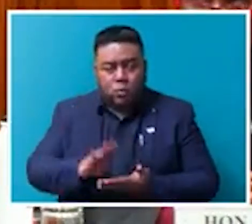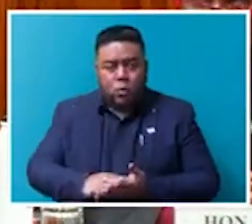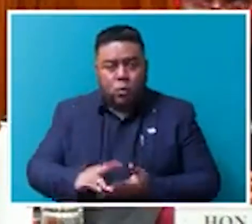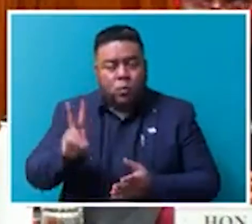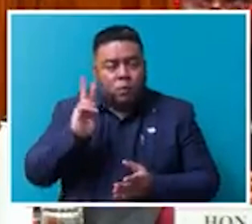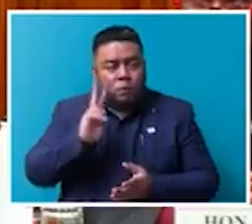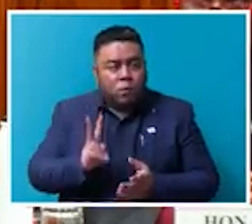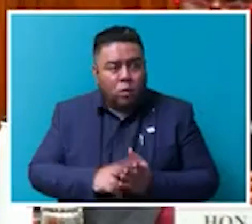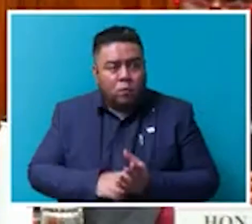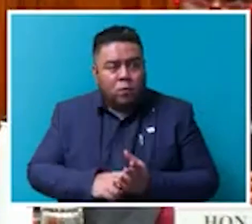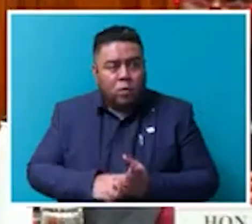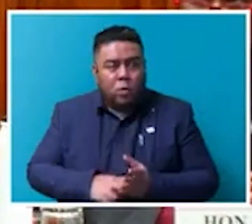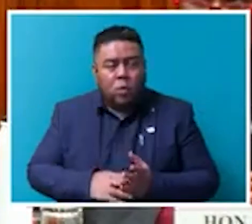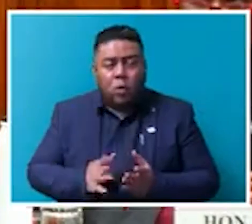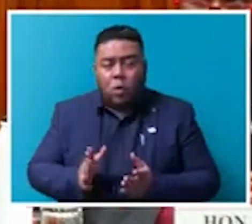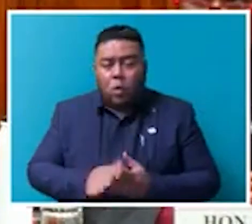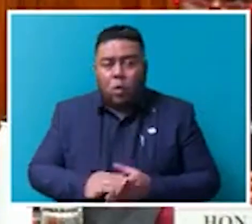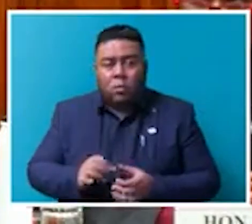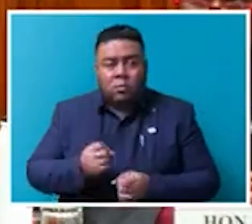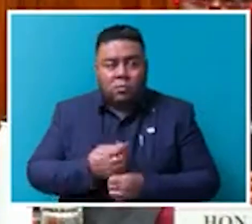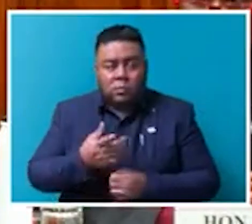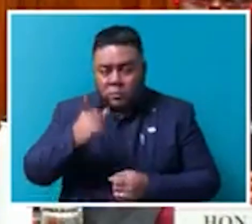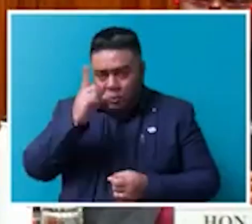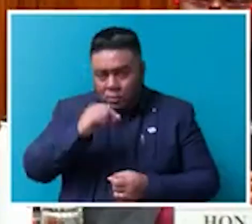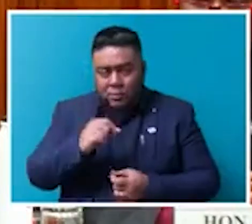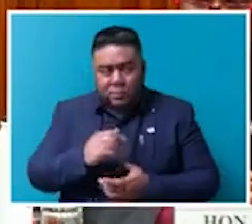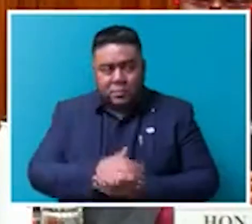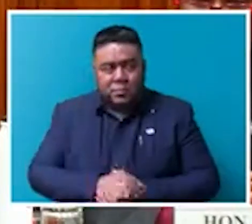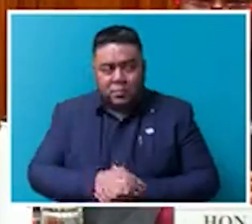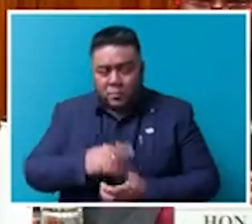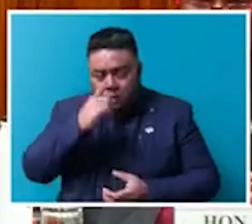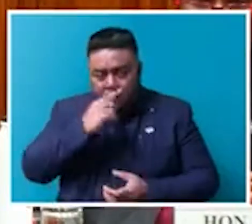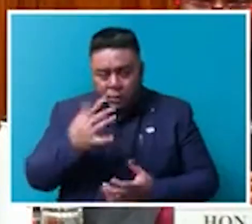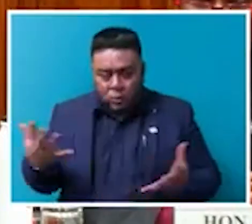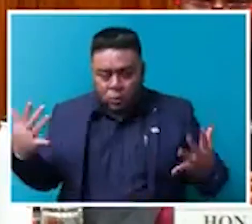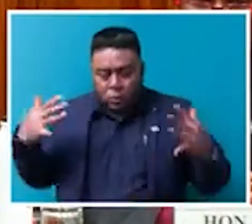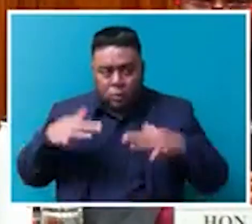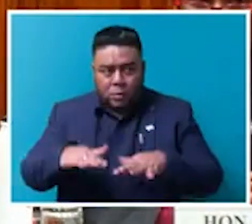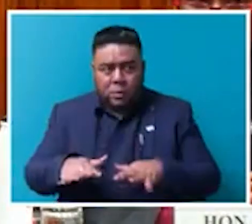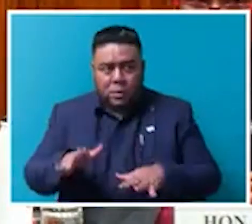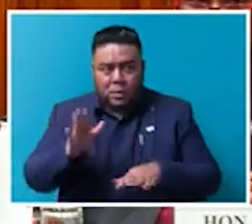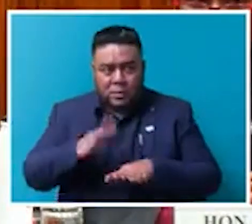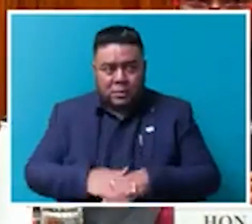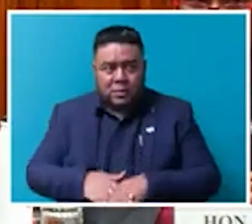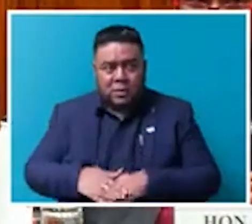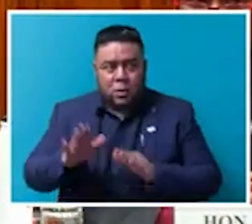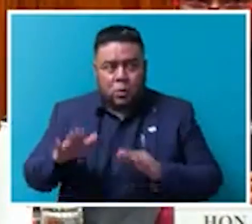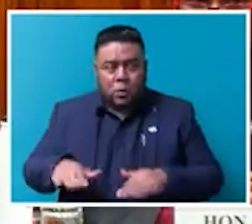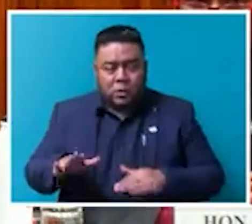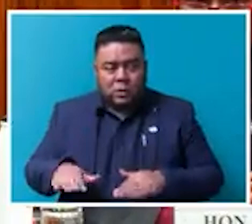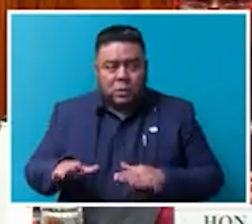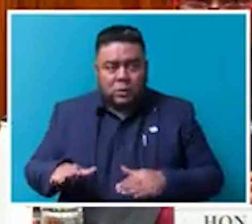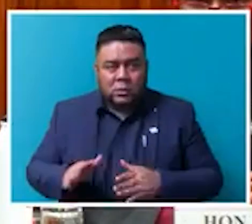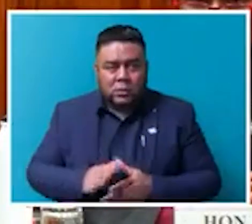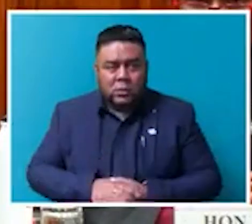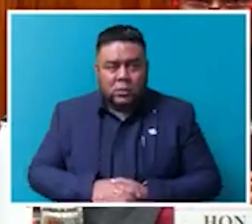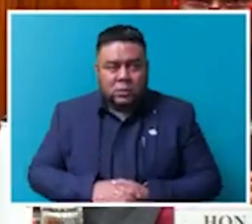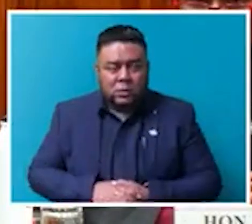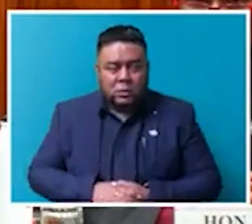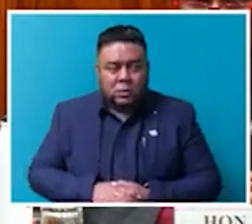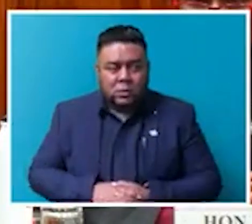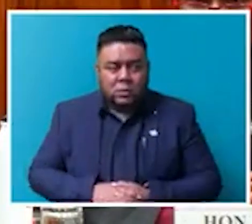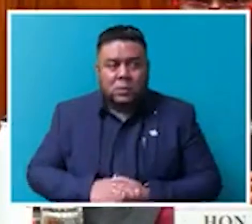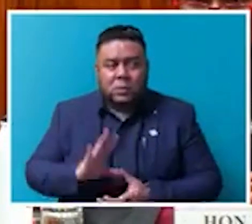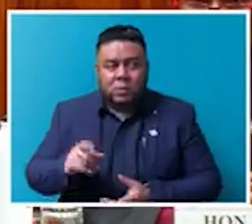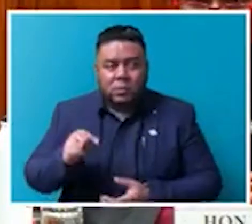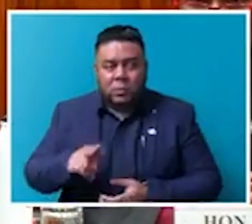Arena or National Gymnasium, so that it's convenient for the people to come and sit and wait rather than actually waiting outside in hot sun, because some of them